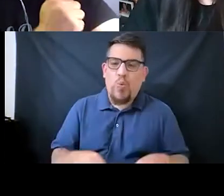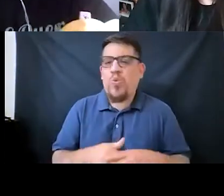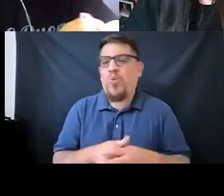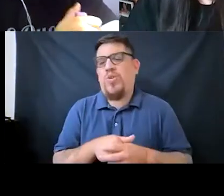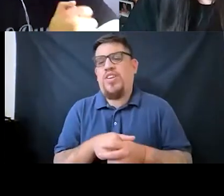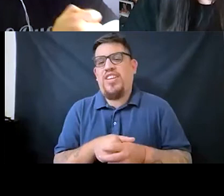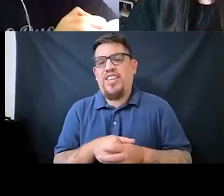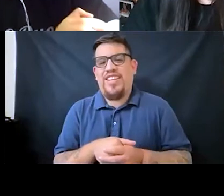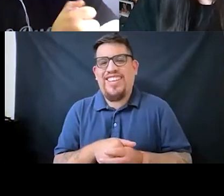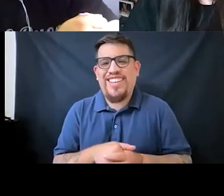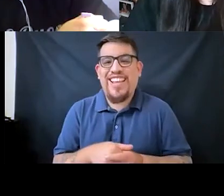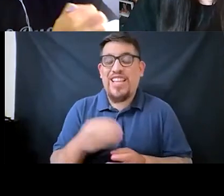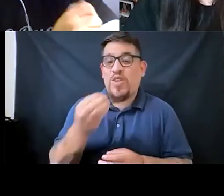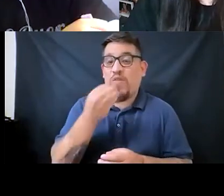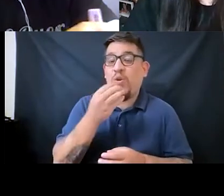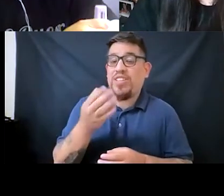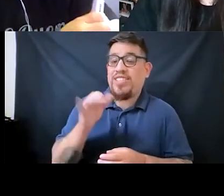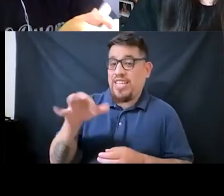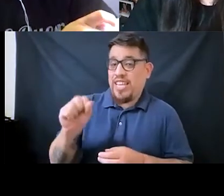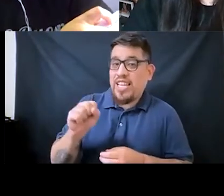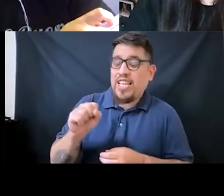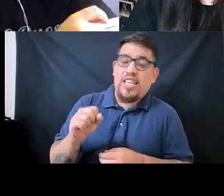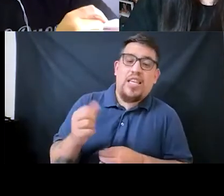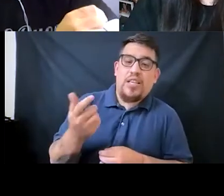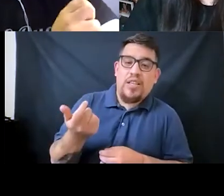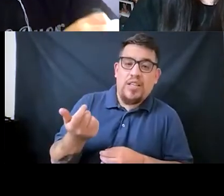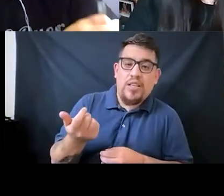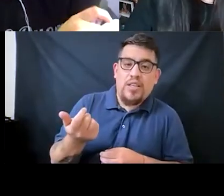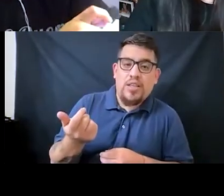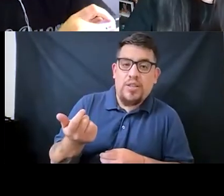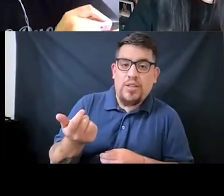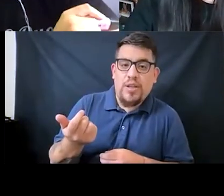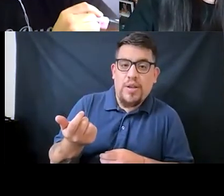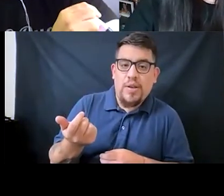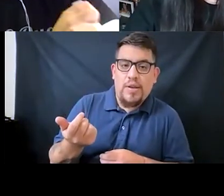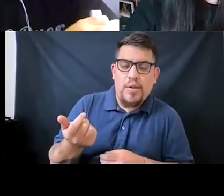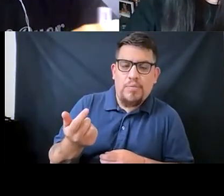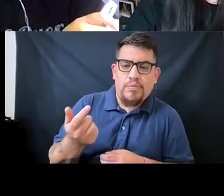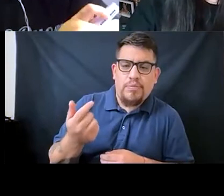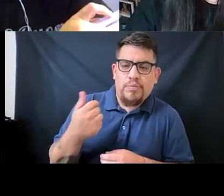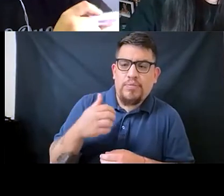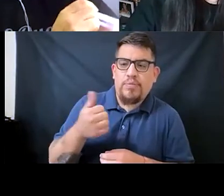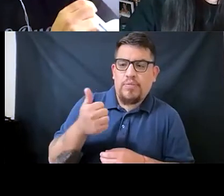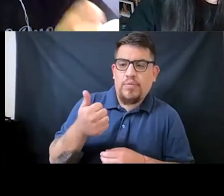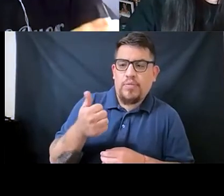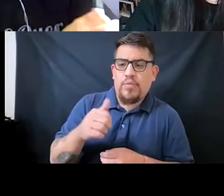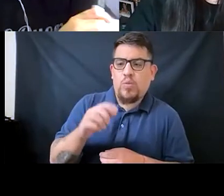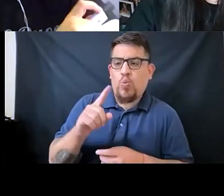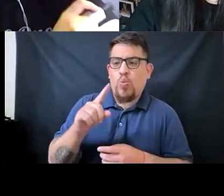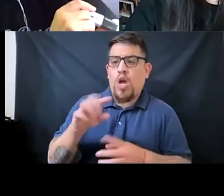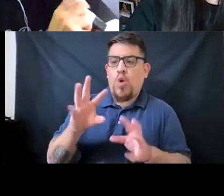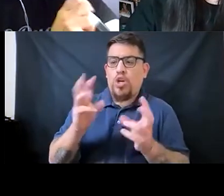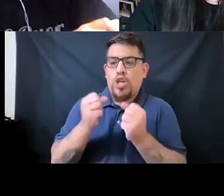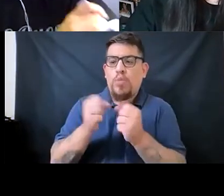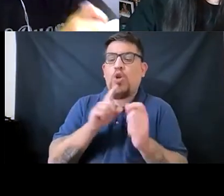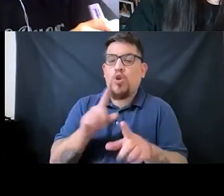The food was really good at Hedgebrook Women's Writers Retreat, which I went to, I don't know, 15 years ago or something. I'm sure it's still amazing food there